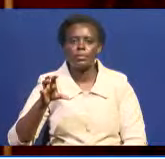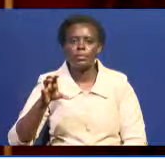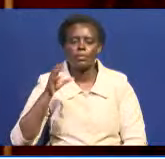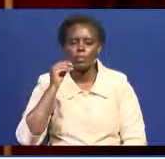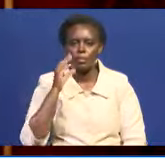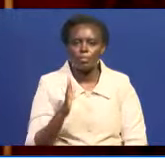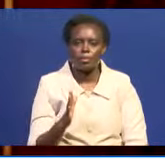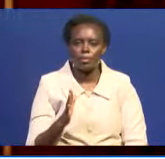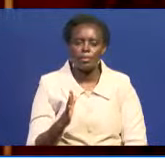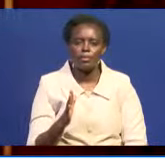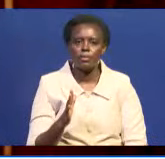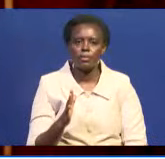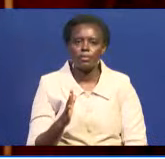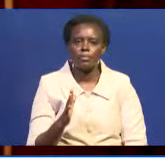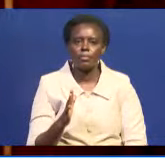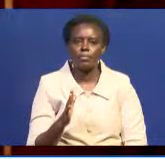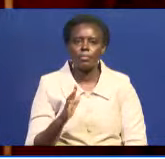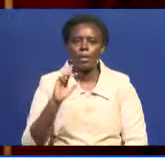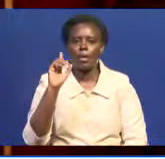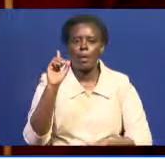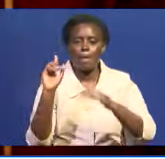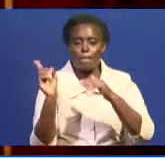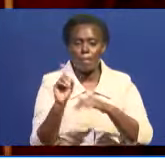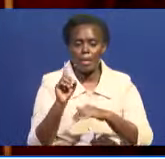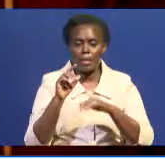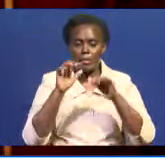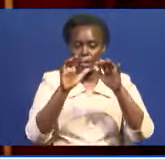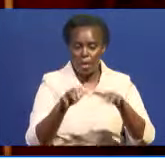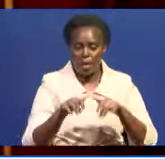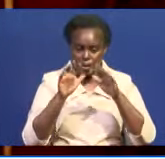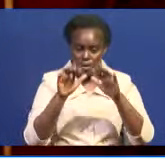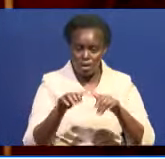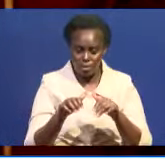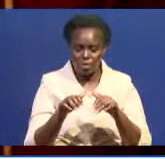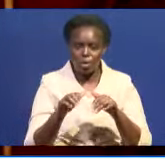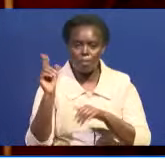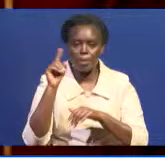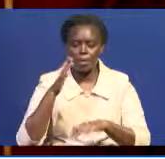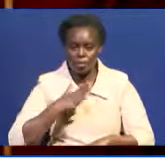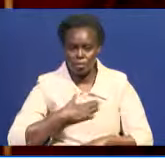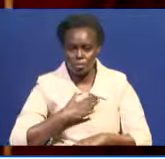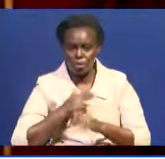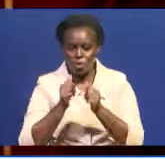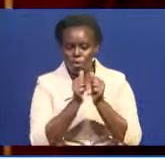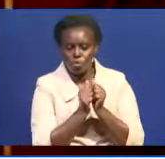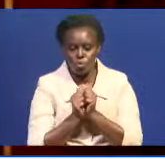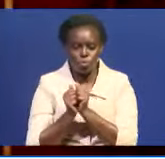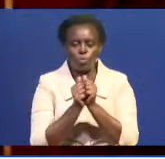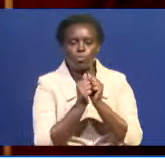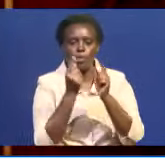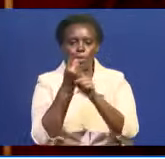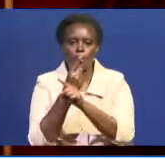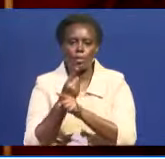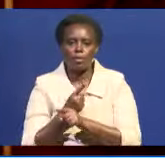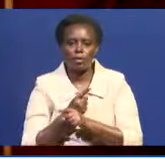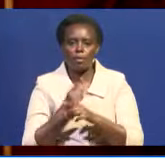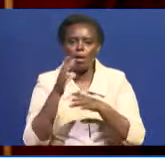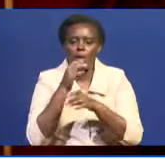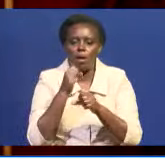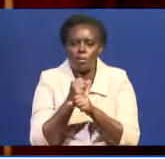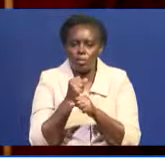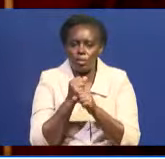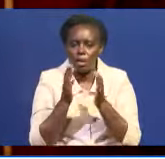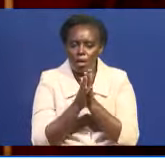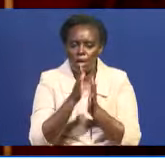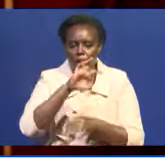Mr. Speaker, let me say that the Ministry of Agriculture and Livestock Development, in collaboration with the relevant state agencies and